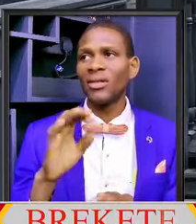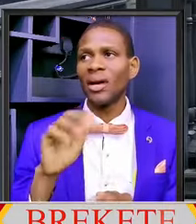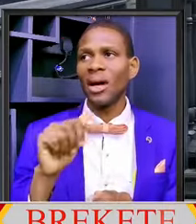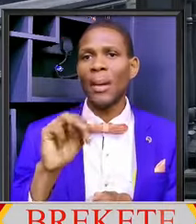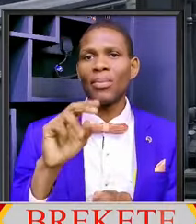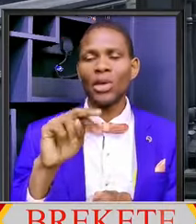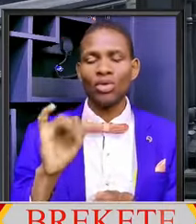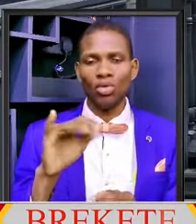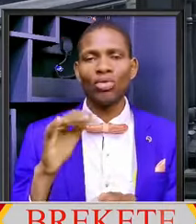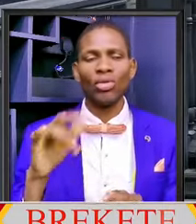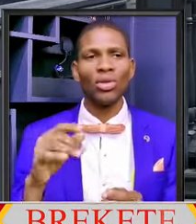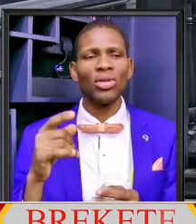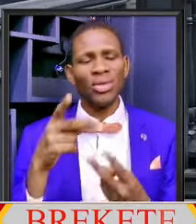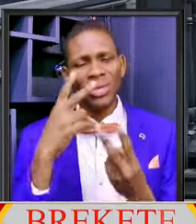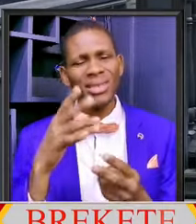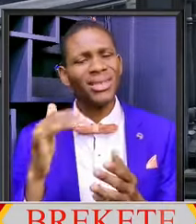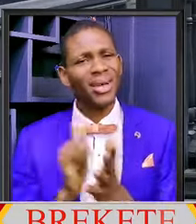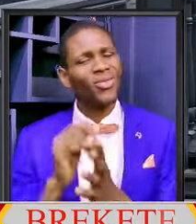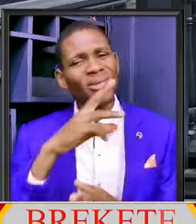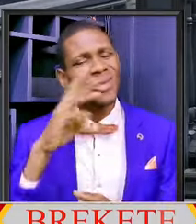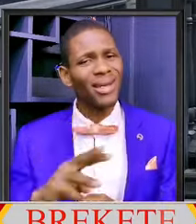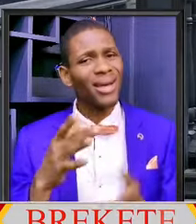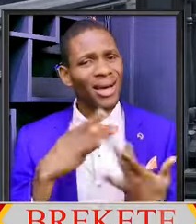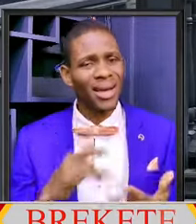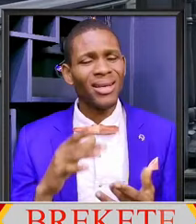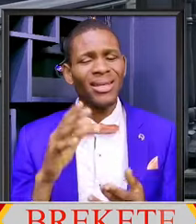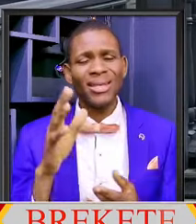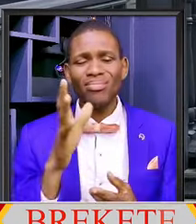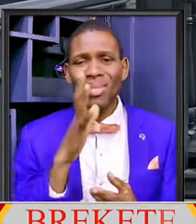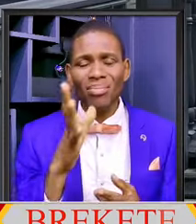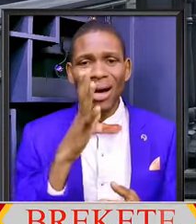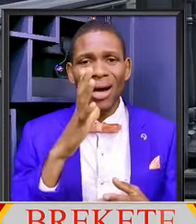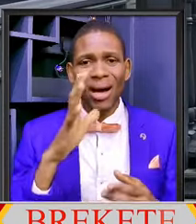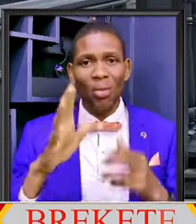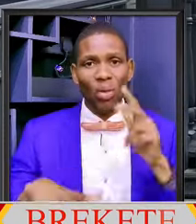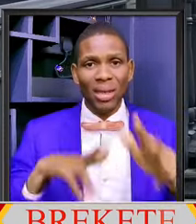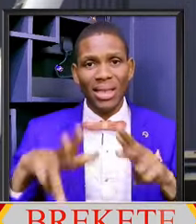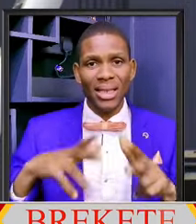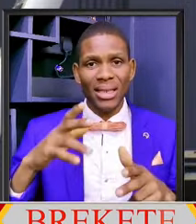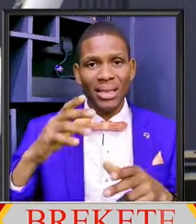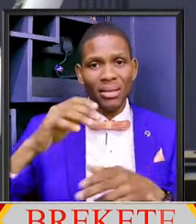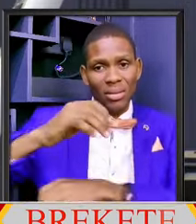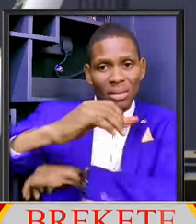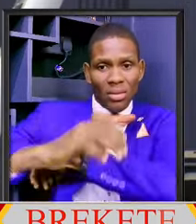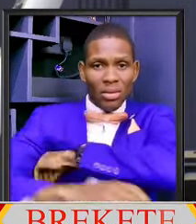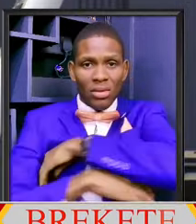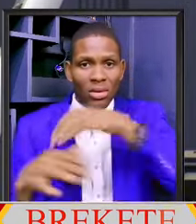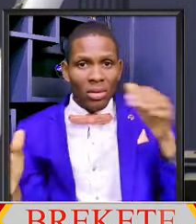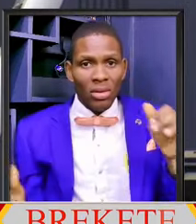can imagine the heartlessness. Yeah. This mama crutches, somebody go carry him.